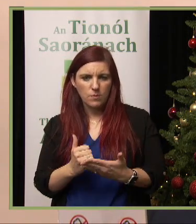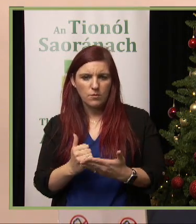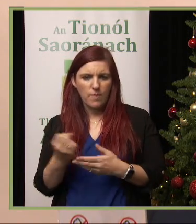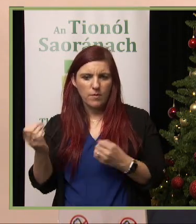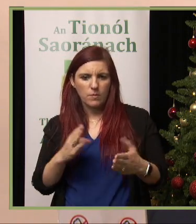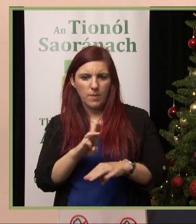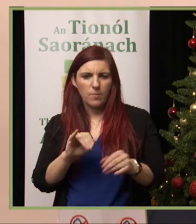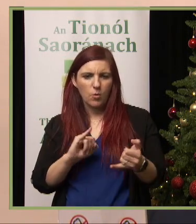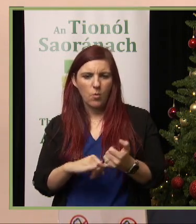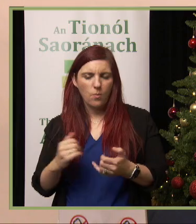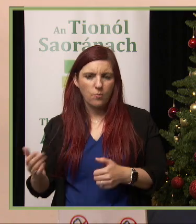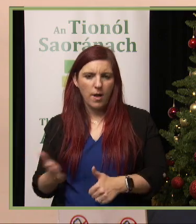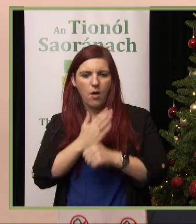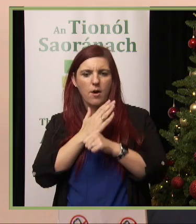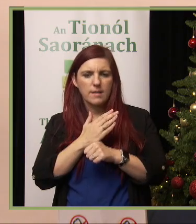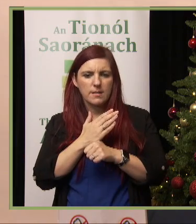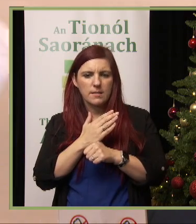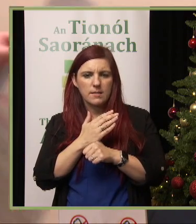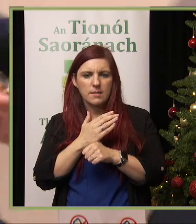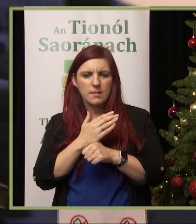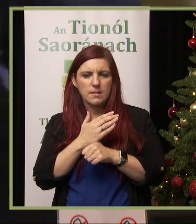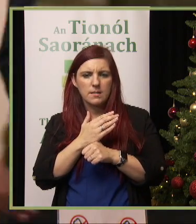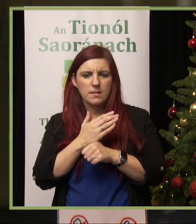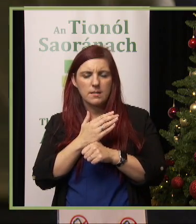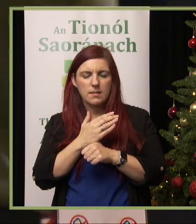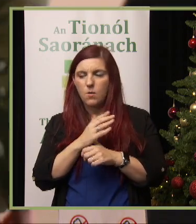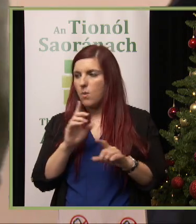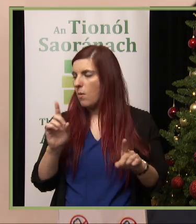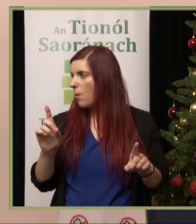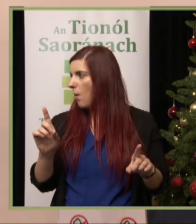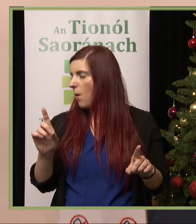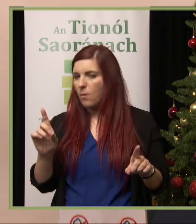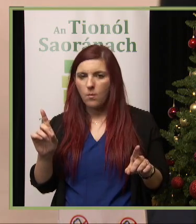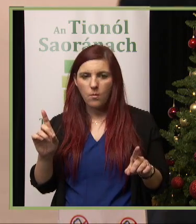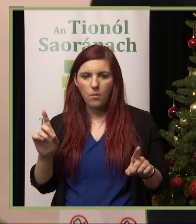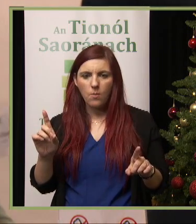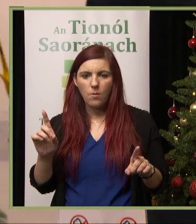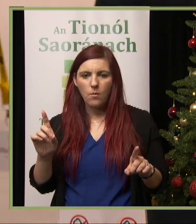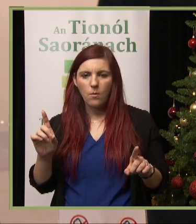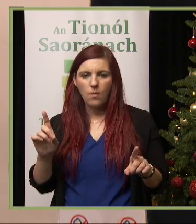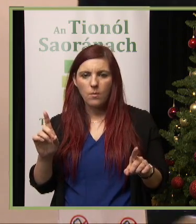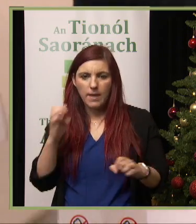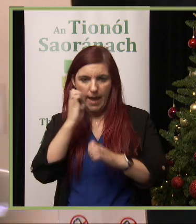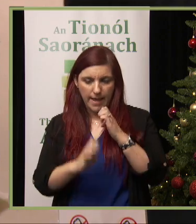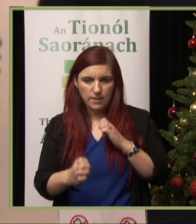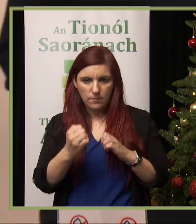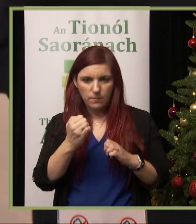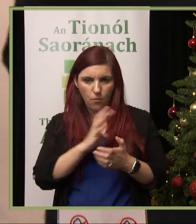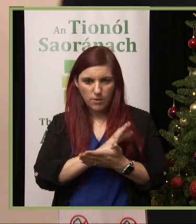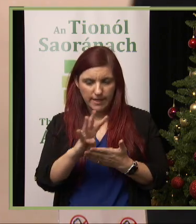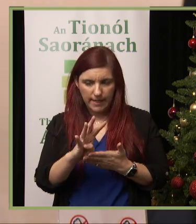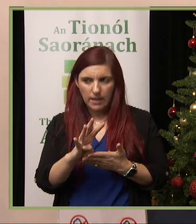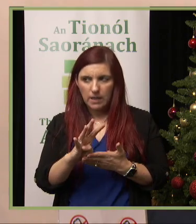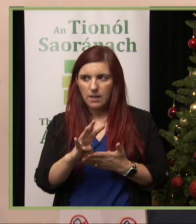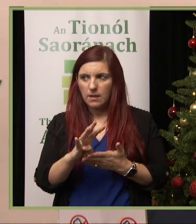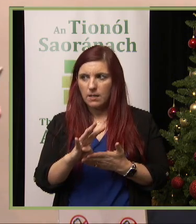the preservation and restoration of rare and threatened species. Sorry, where is this, So Sheila? to go on the end of that one. At the end of 14? Yeah. Okay.